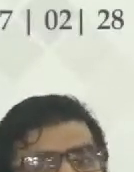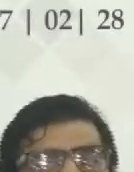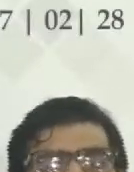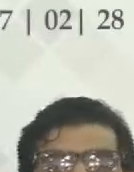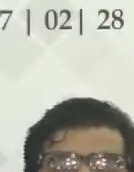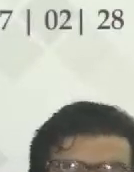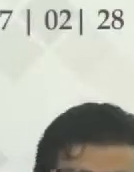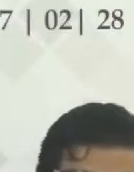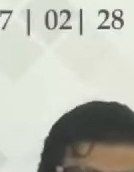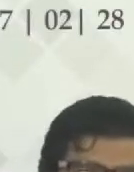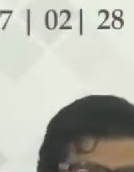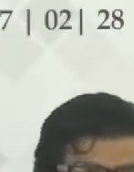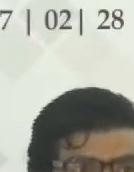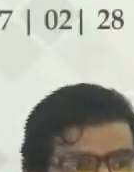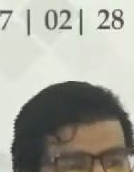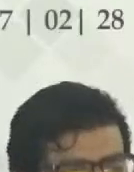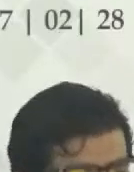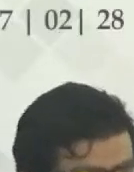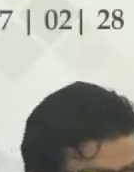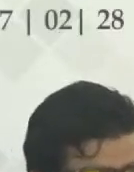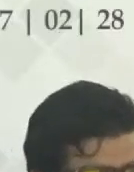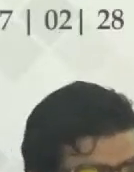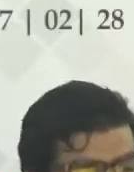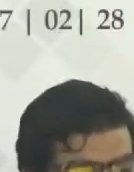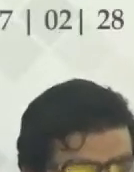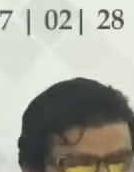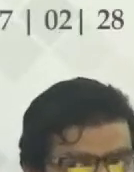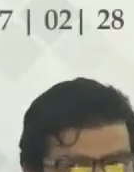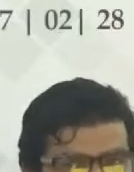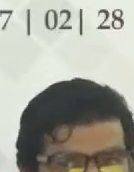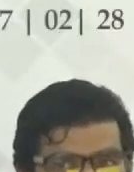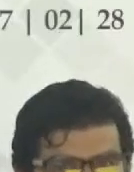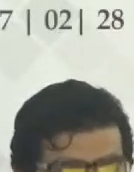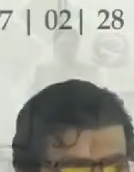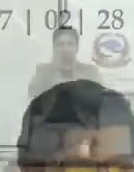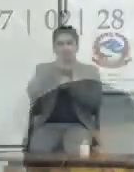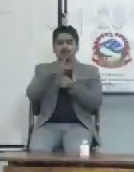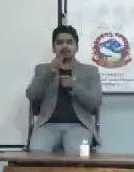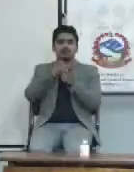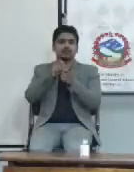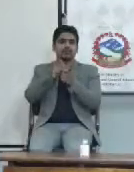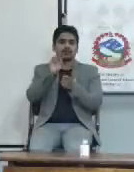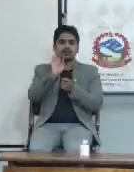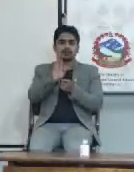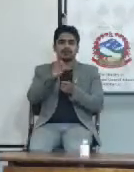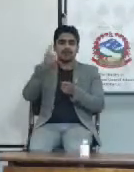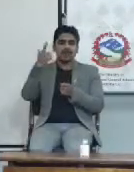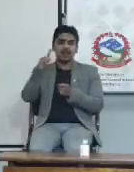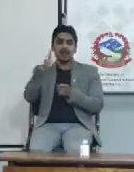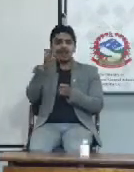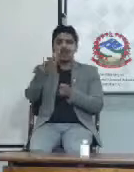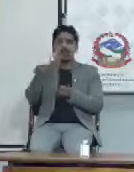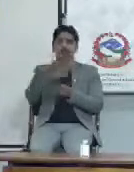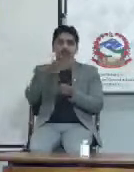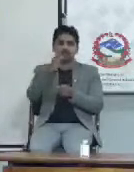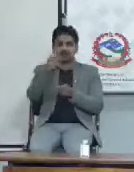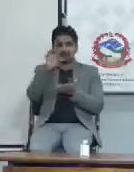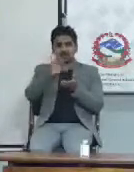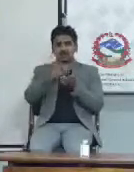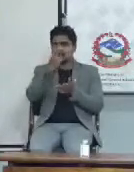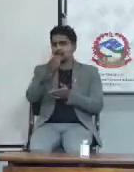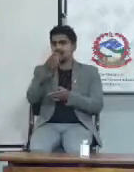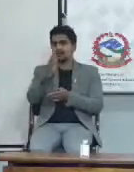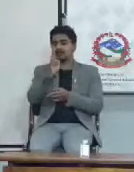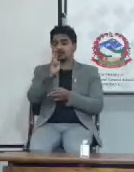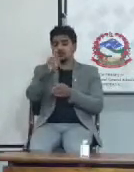YouTube, which is watching by the millions of people at a time. So that will affect the government as well as the citizen.